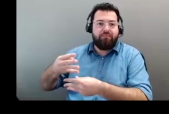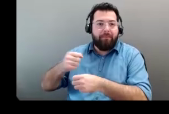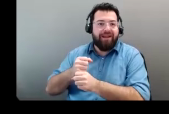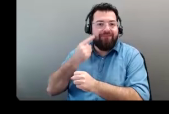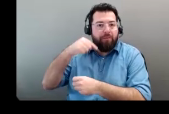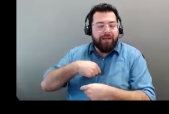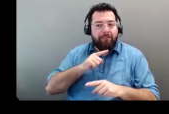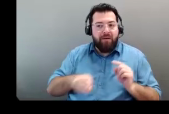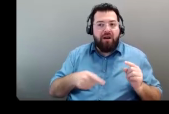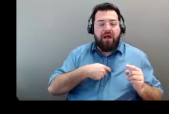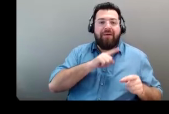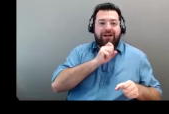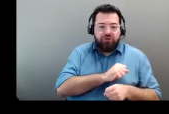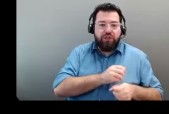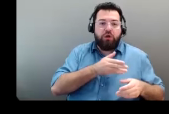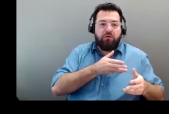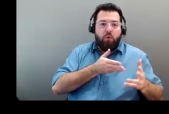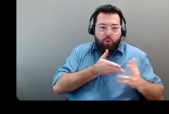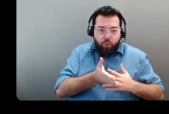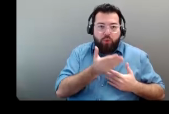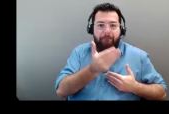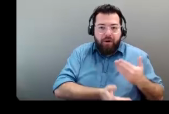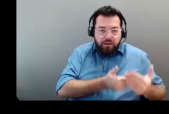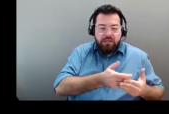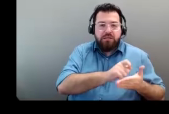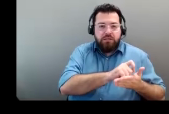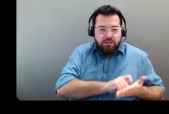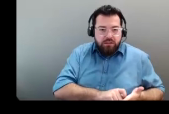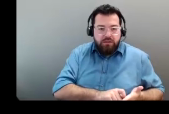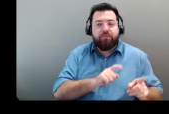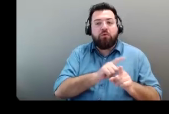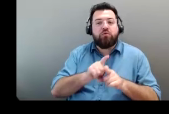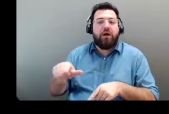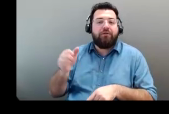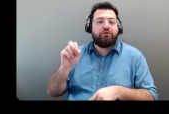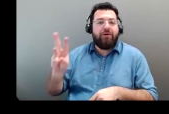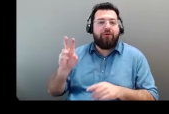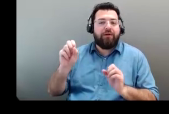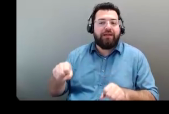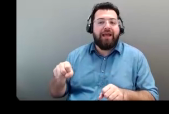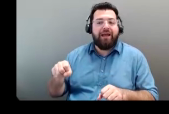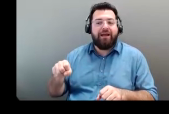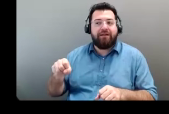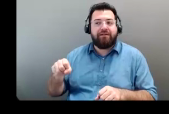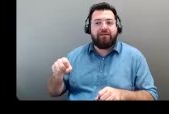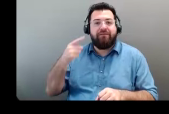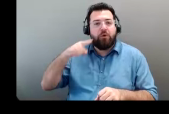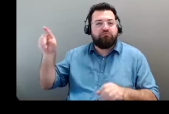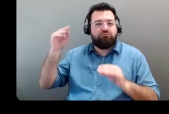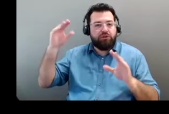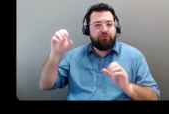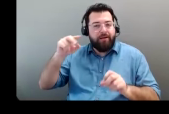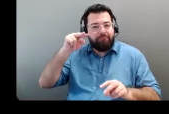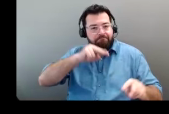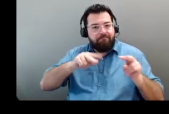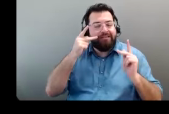other solutions like monitoring student activity and their active screen time that a lot of Canvas